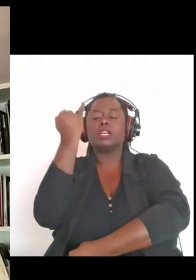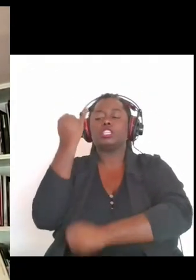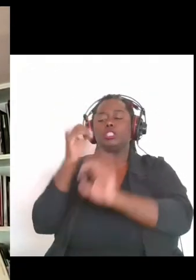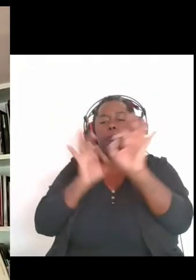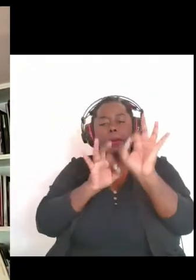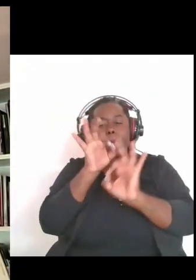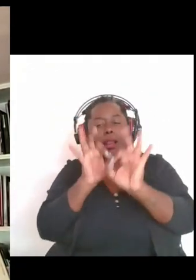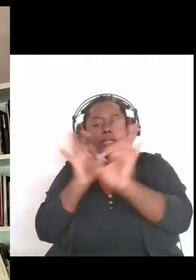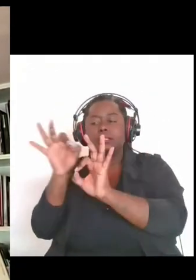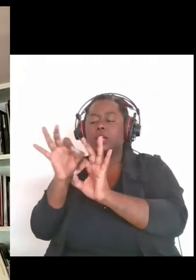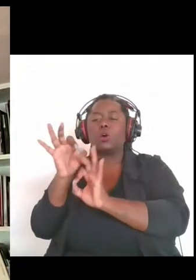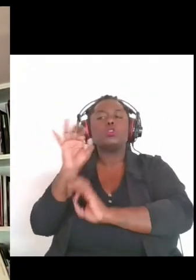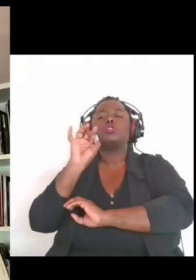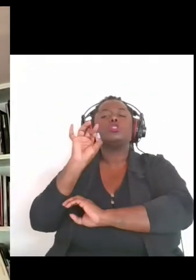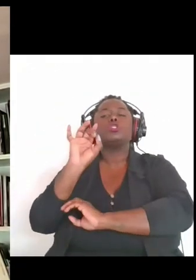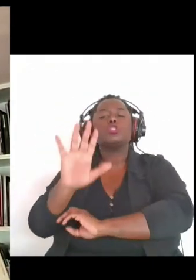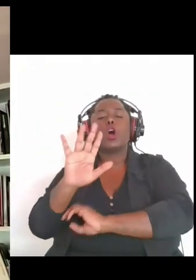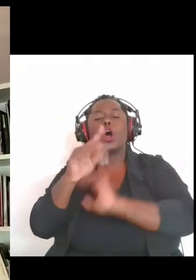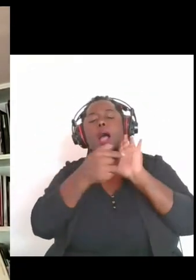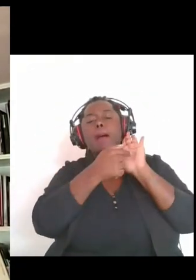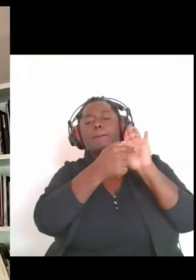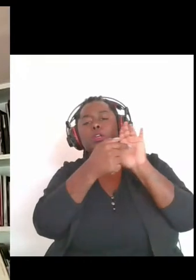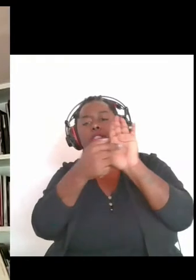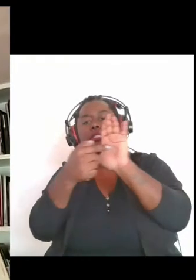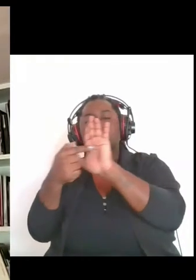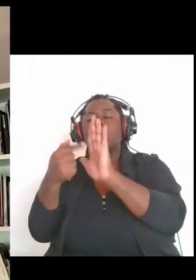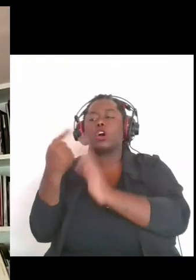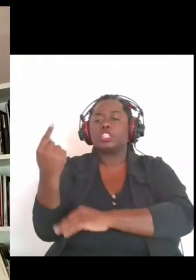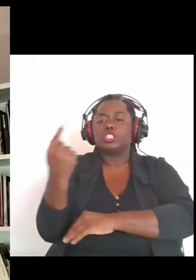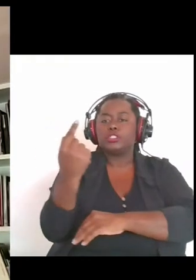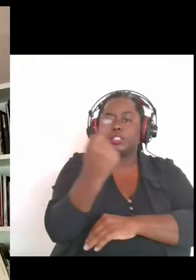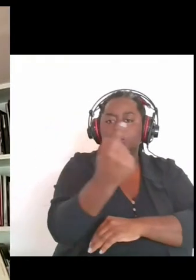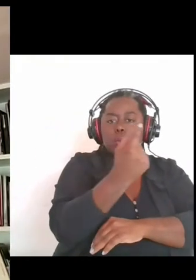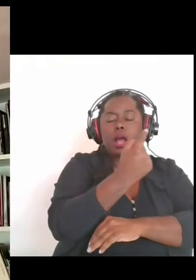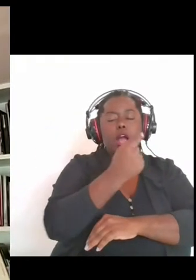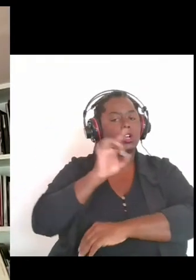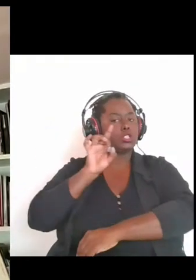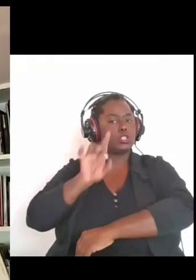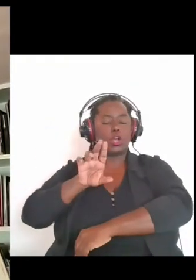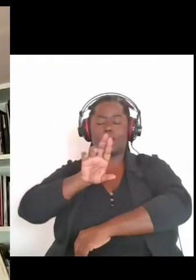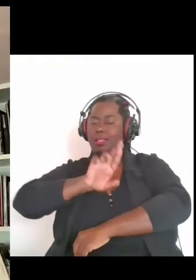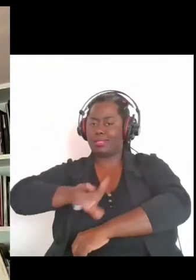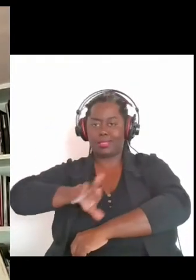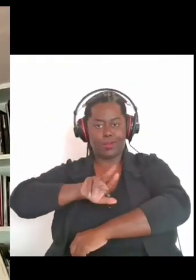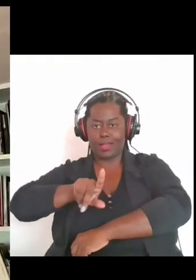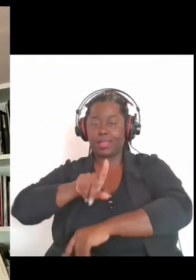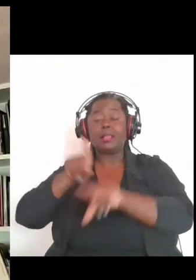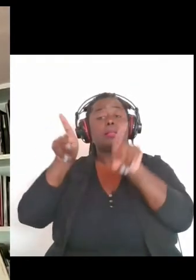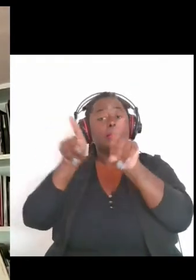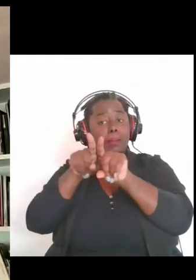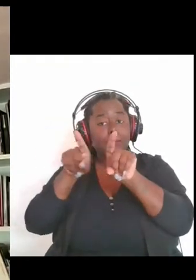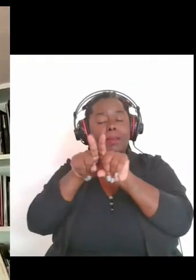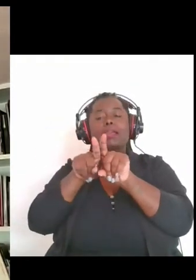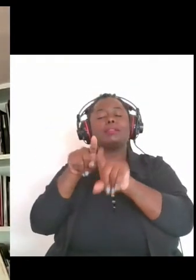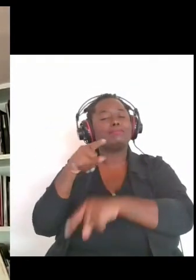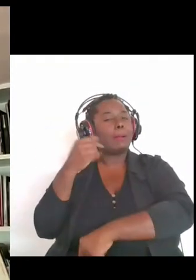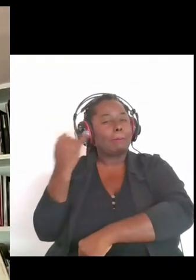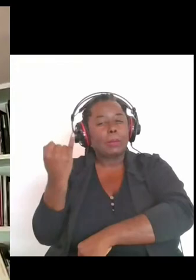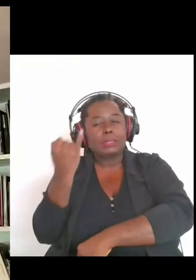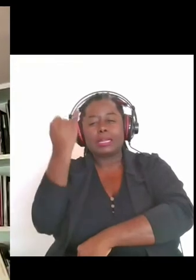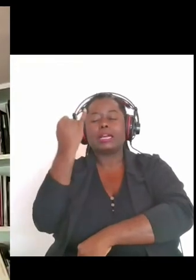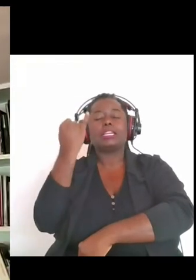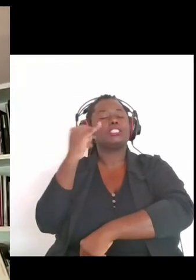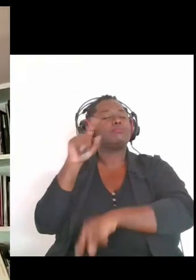important not just for us to prepare to individual monographic exhibitions we have